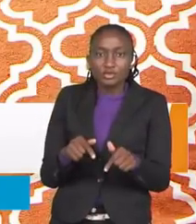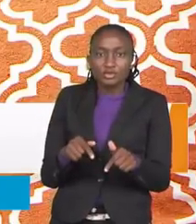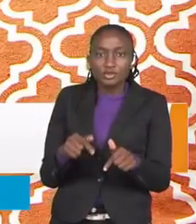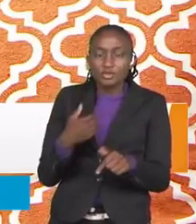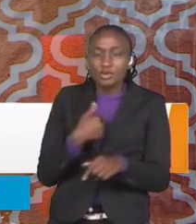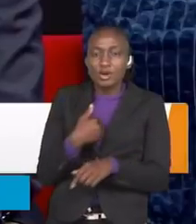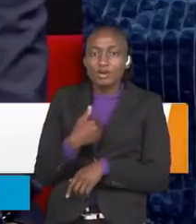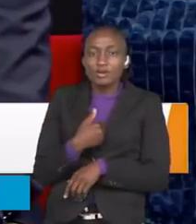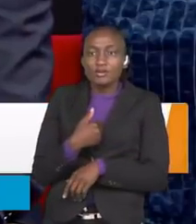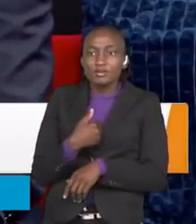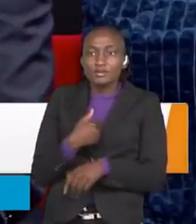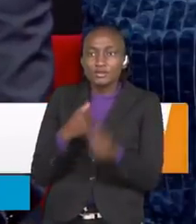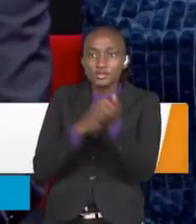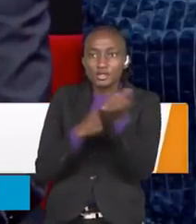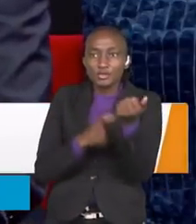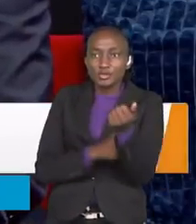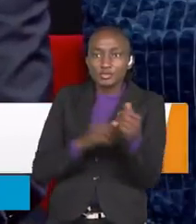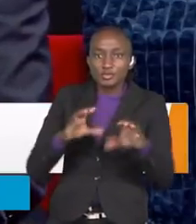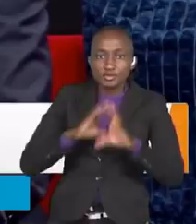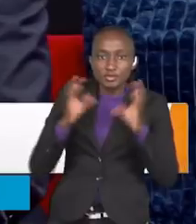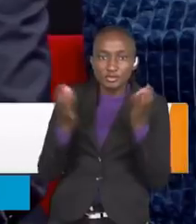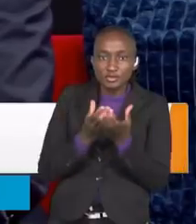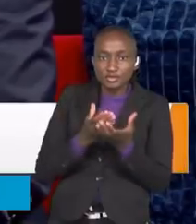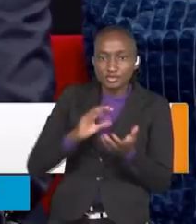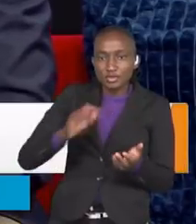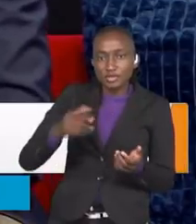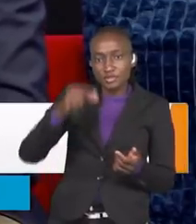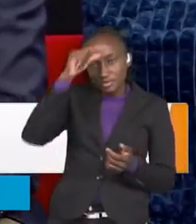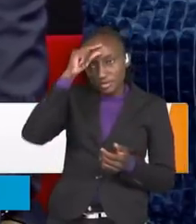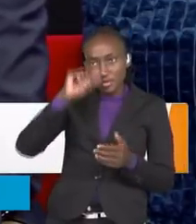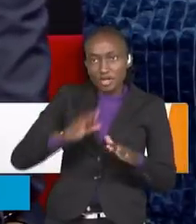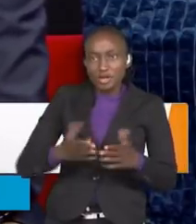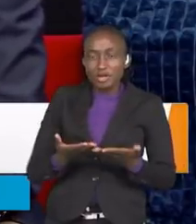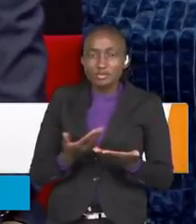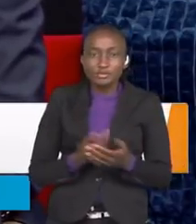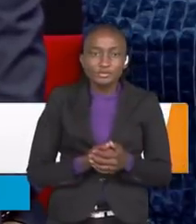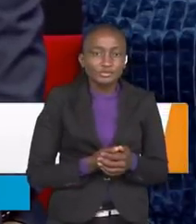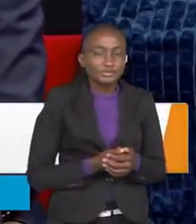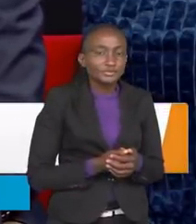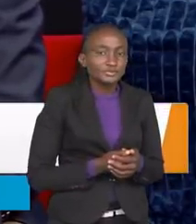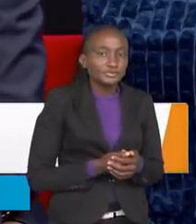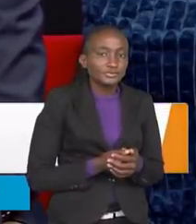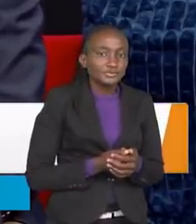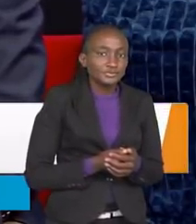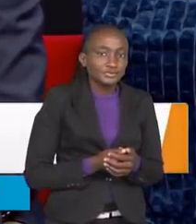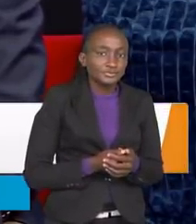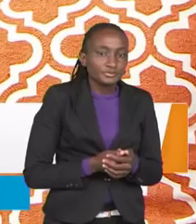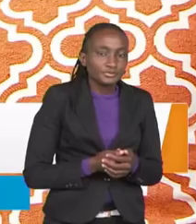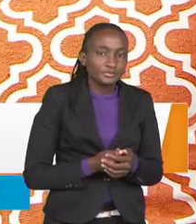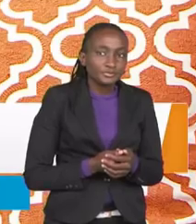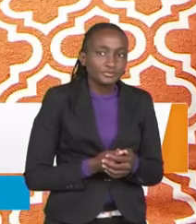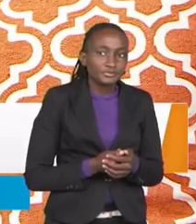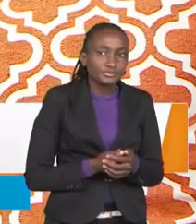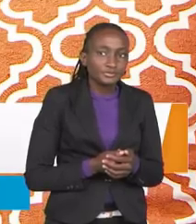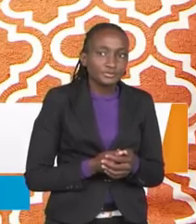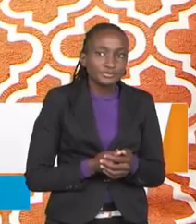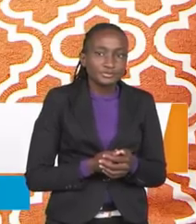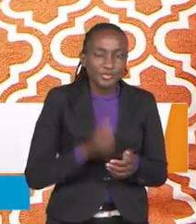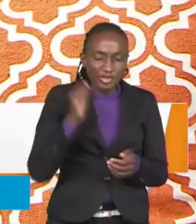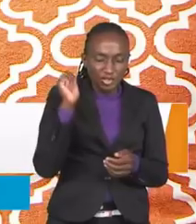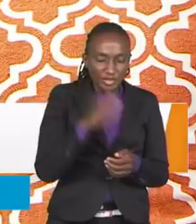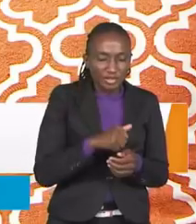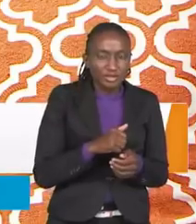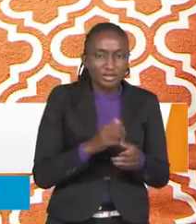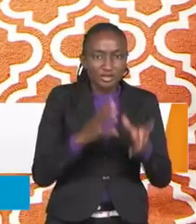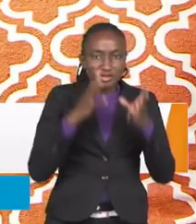have maybe support from the community, from the county government? How is it so far on the ground? They're extremely helpful.